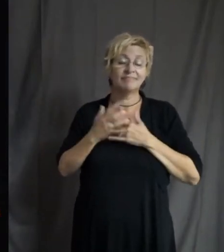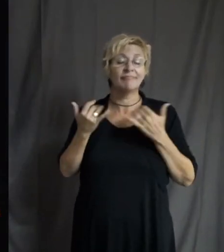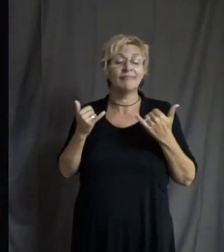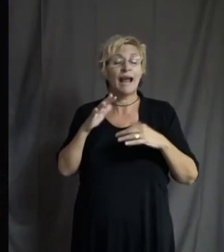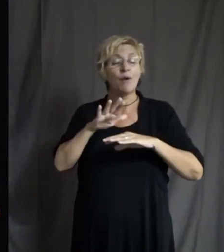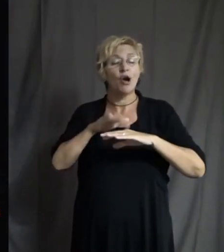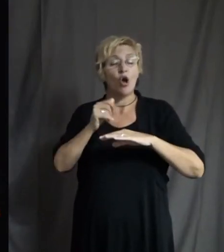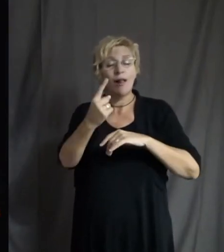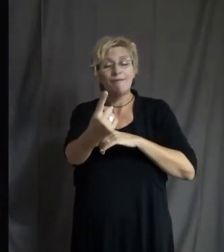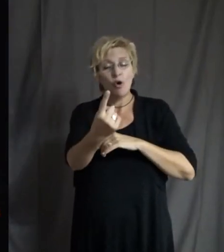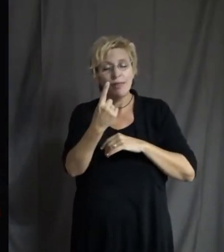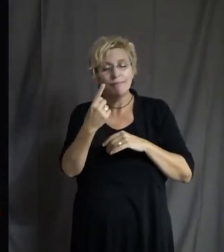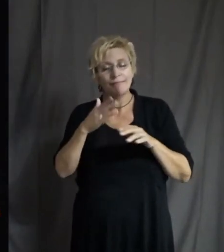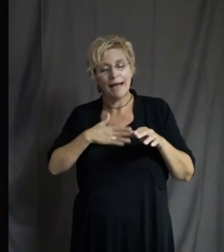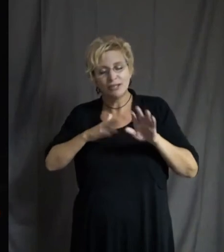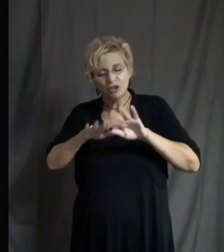are.